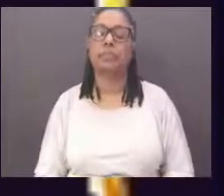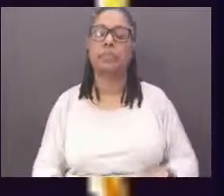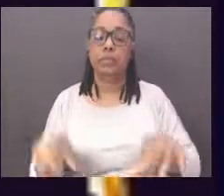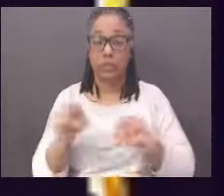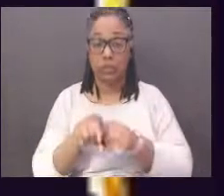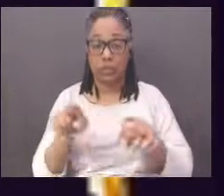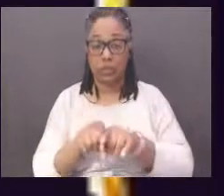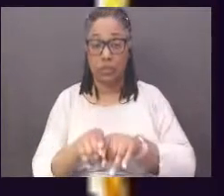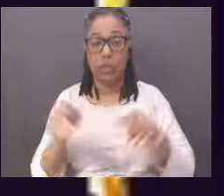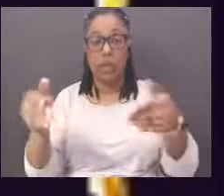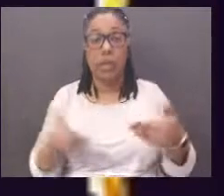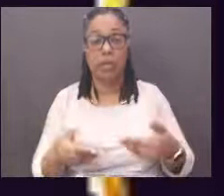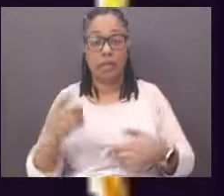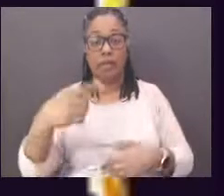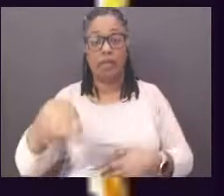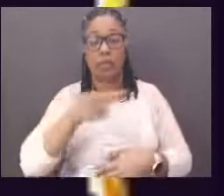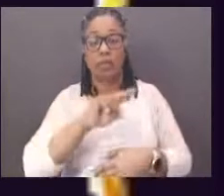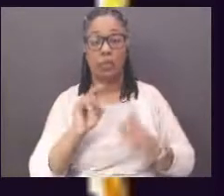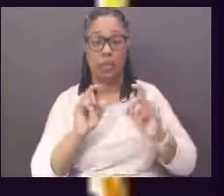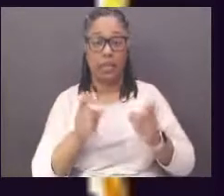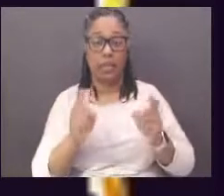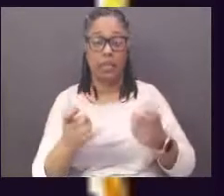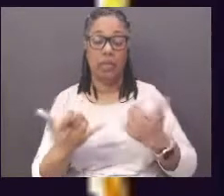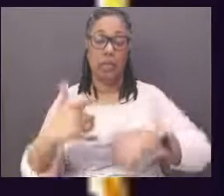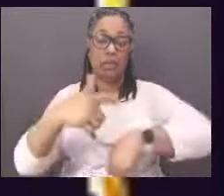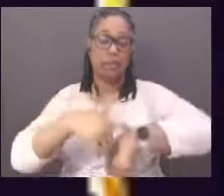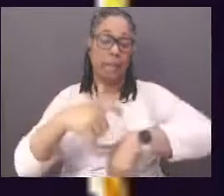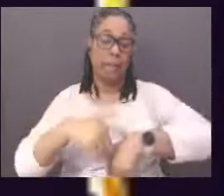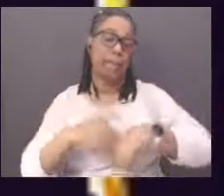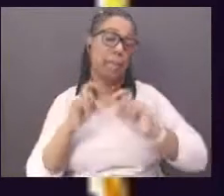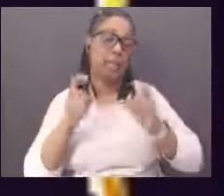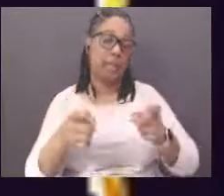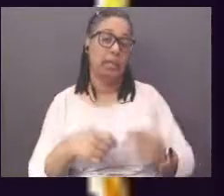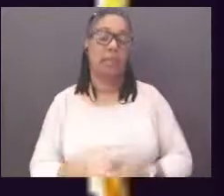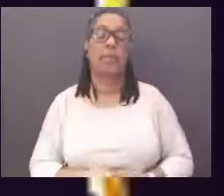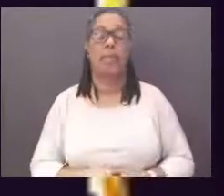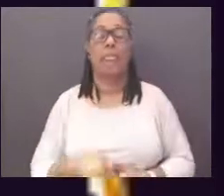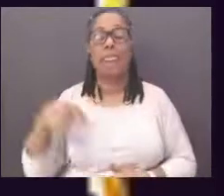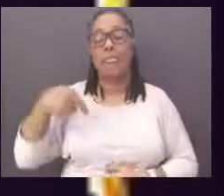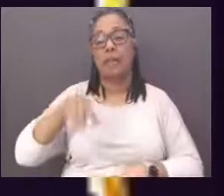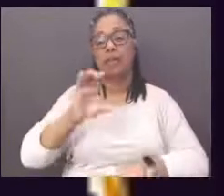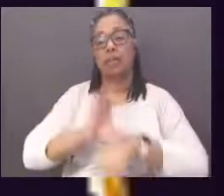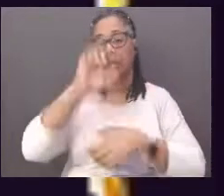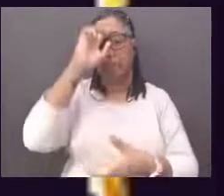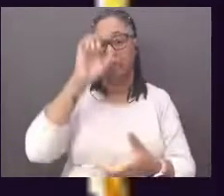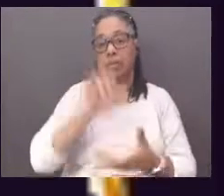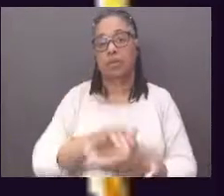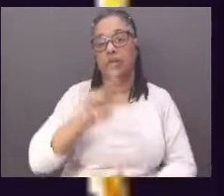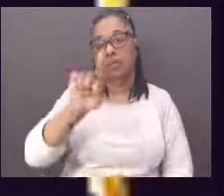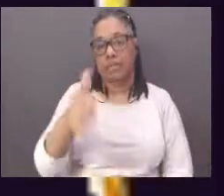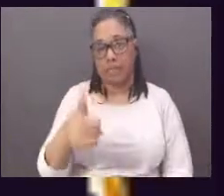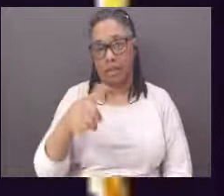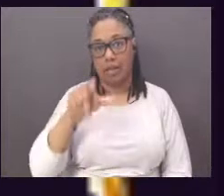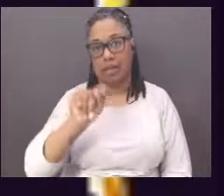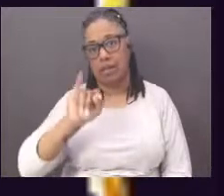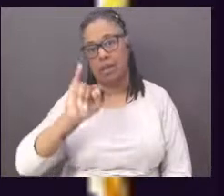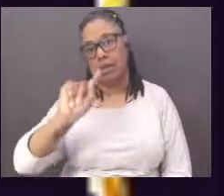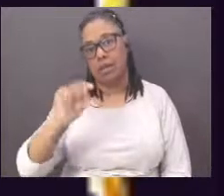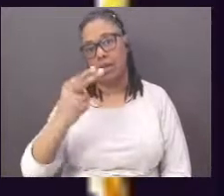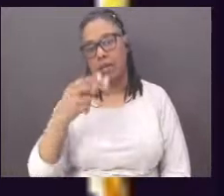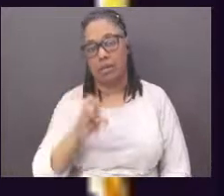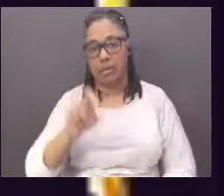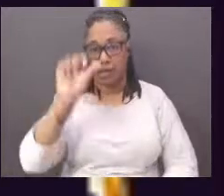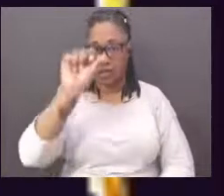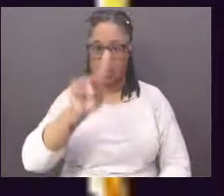give. It is our time to give. We are a tithing church because the Word of God teaches tithing. Our obedience to God